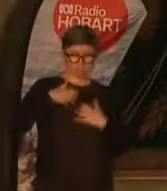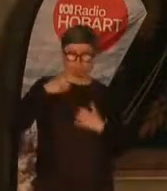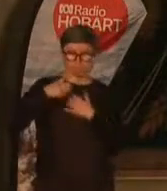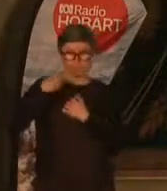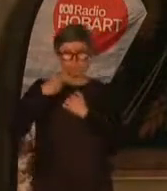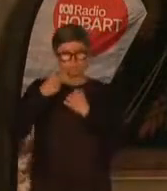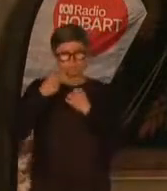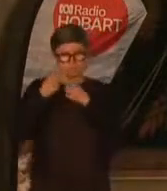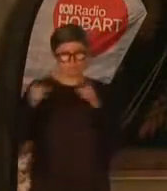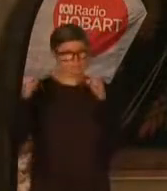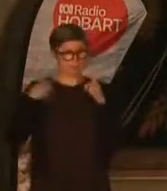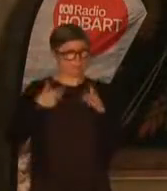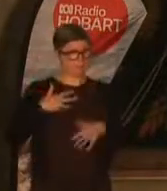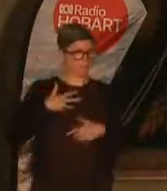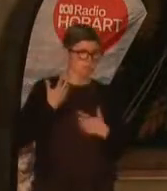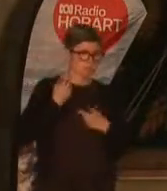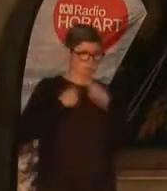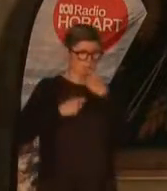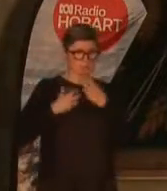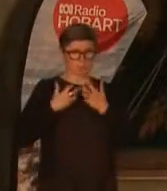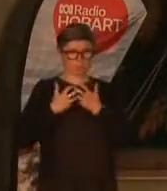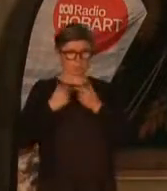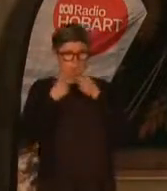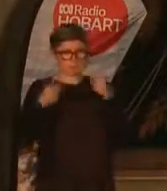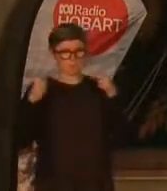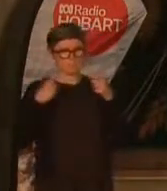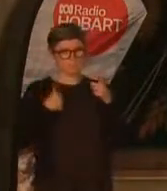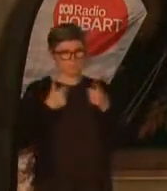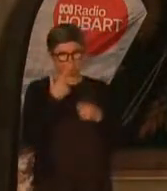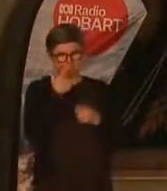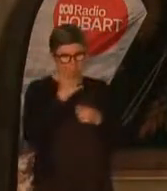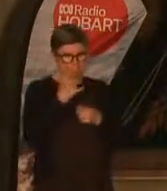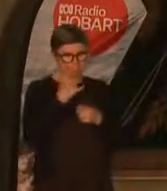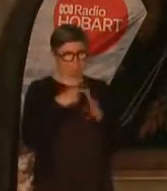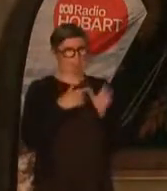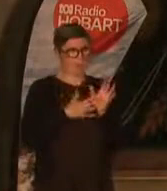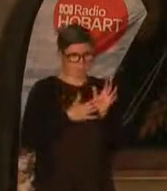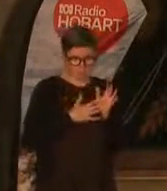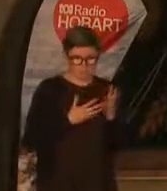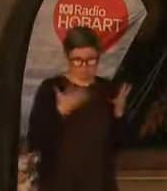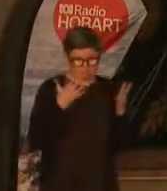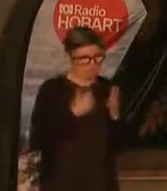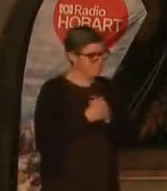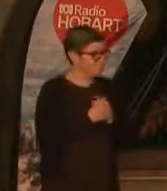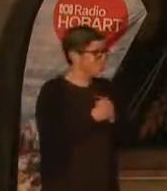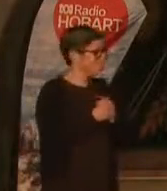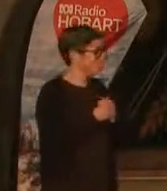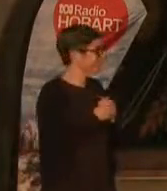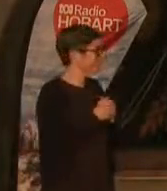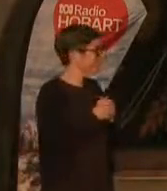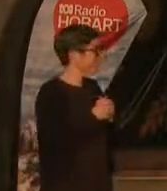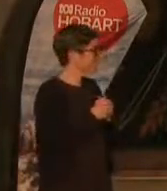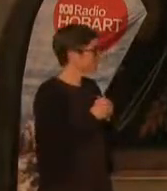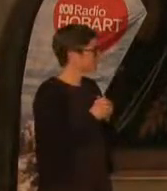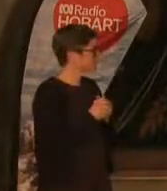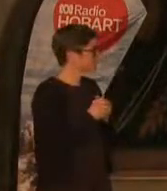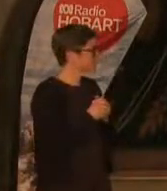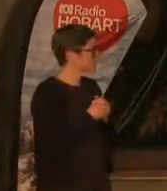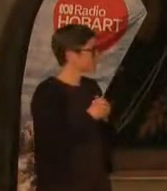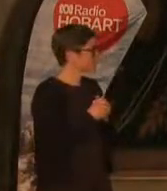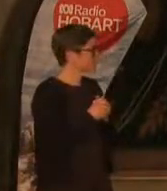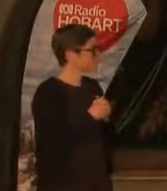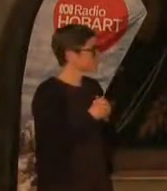I don't aspire to be an academic, although I kind of am. excuse me,